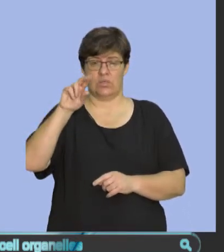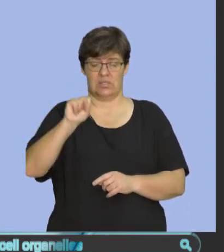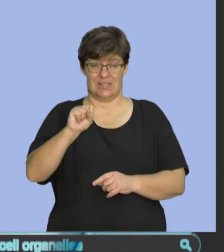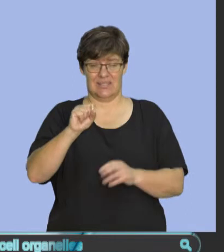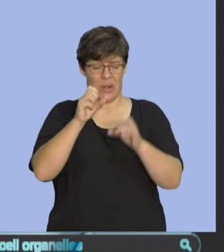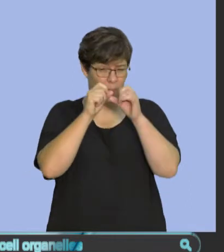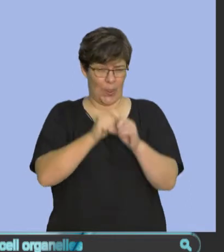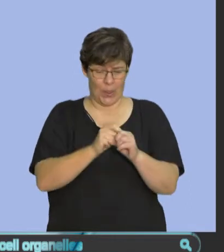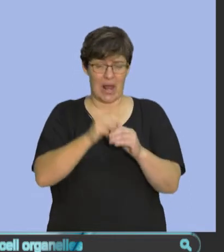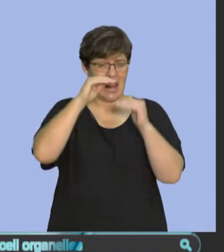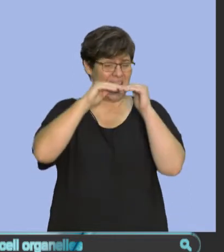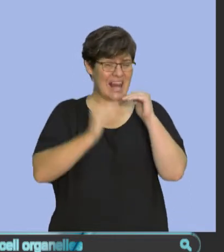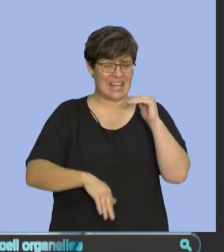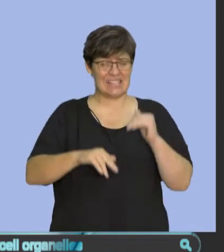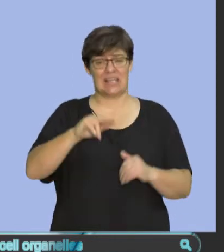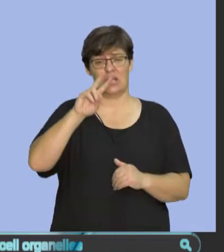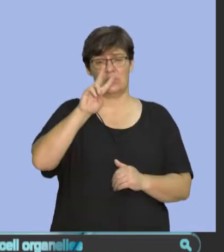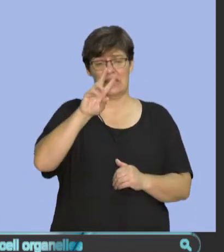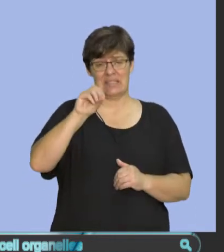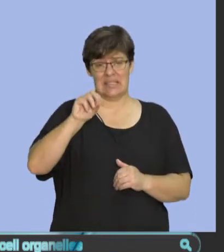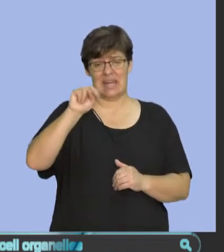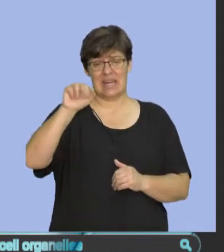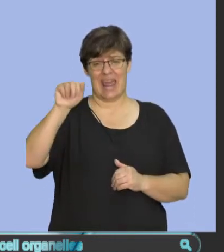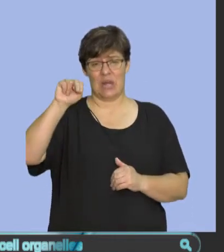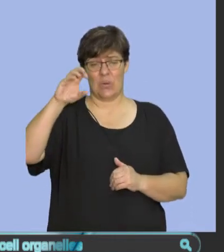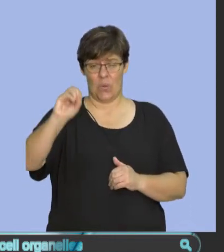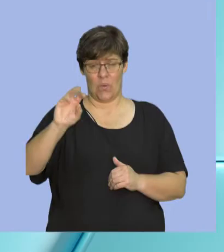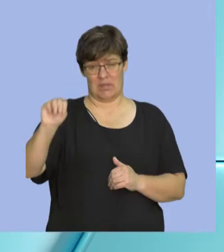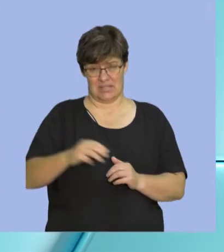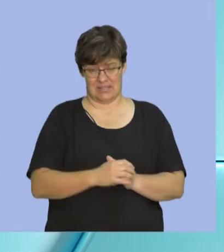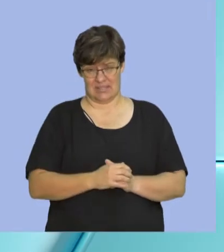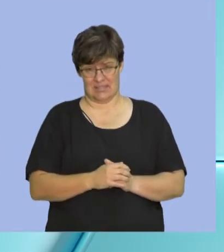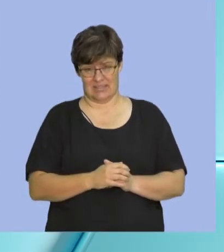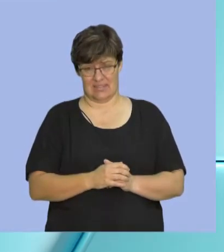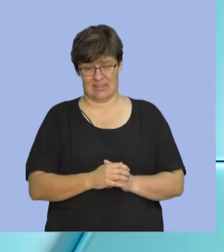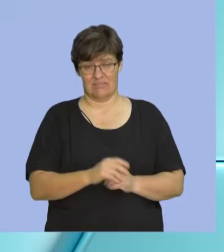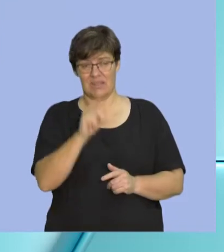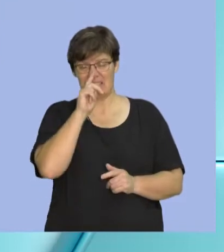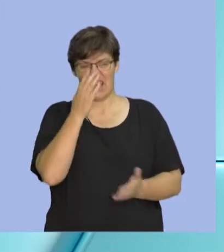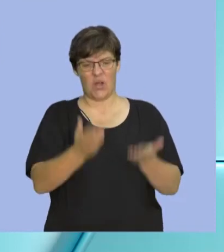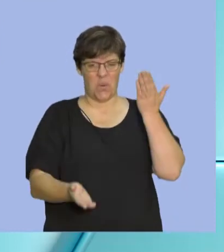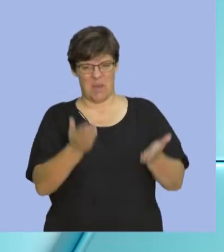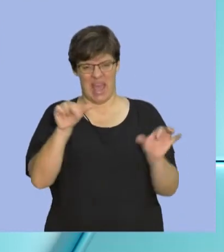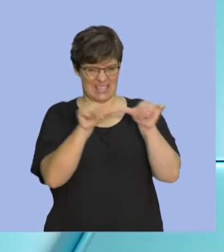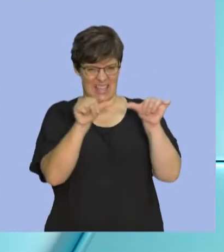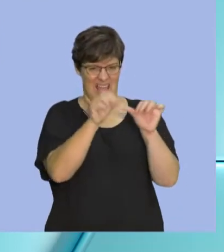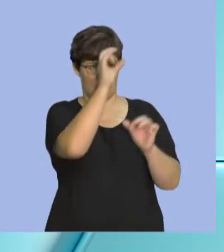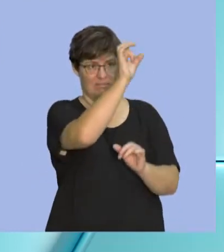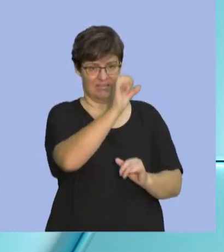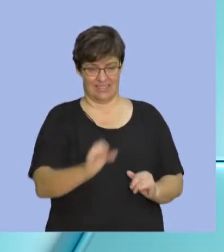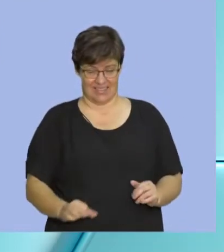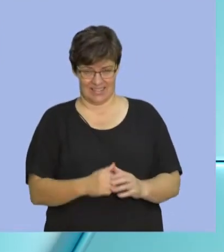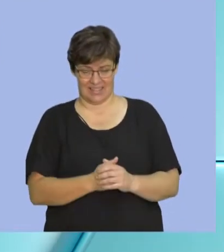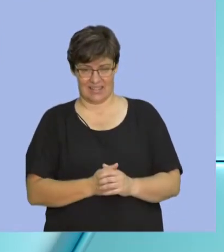20 nanometers in diameter. So guys, we've looked at the comparative size of organisms. These are